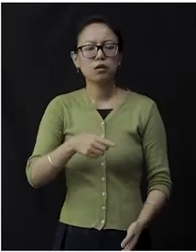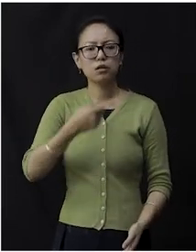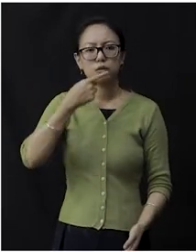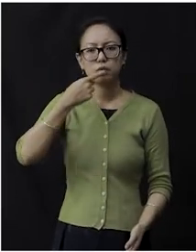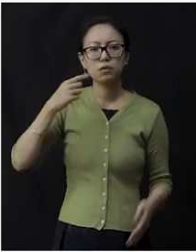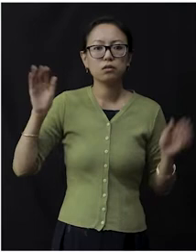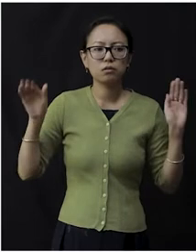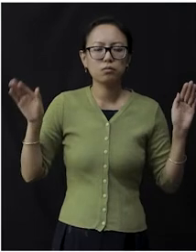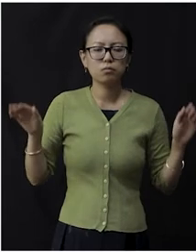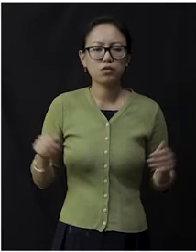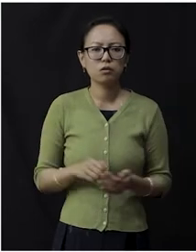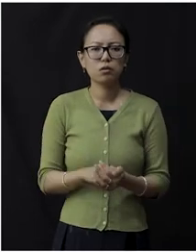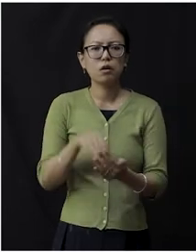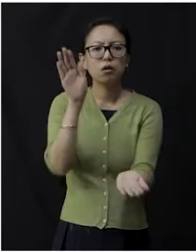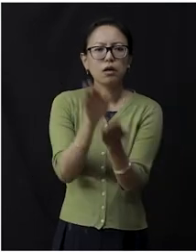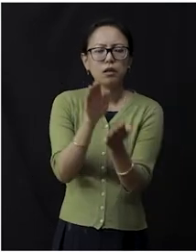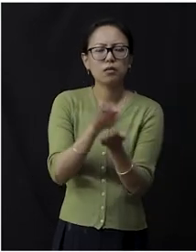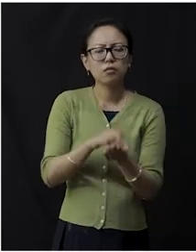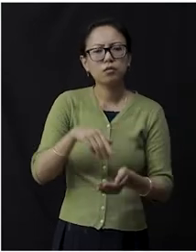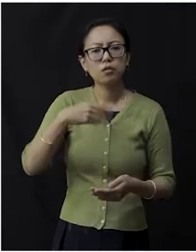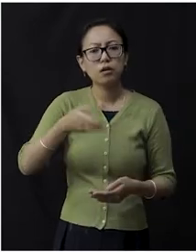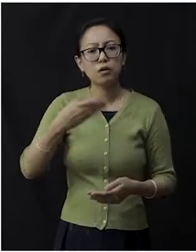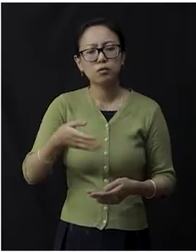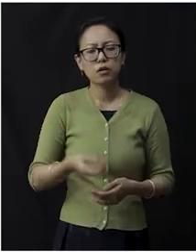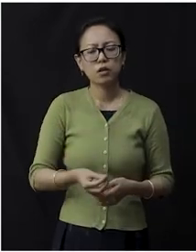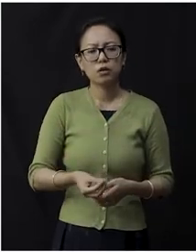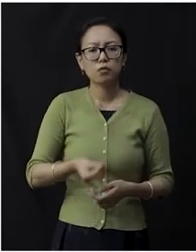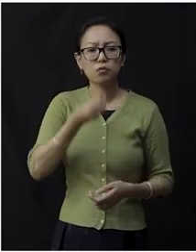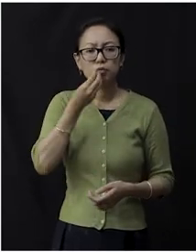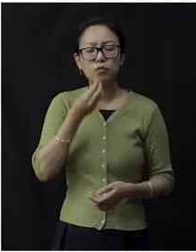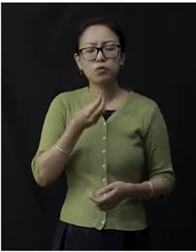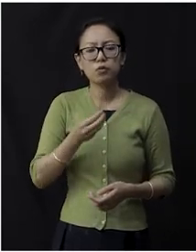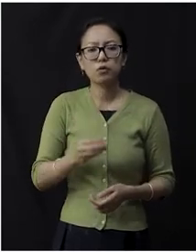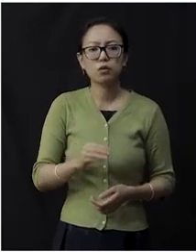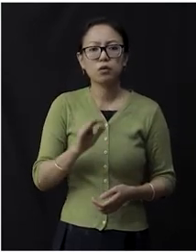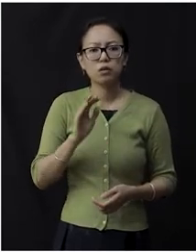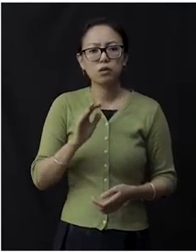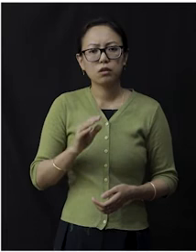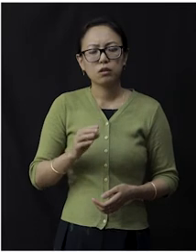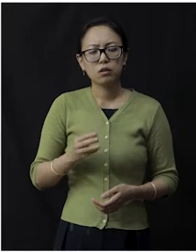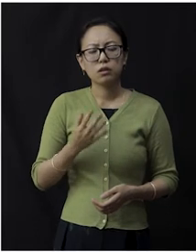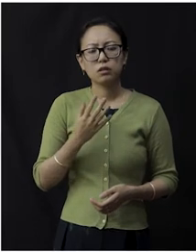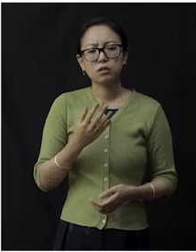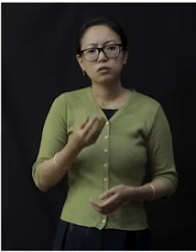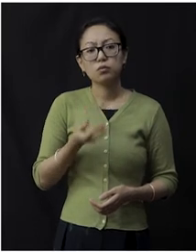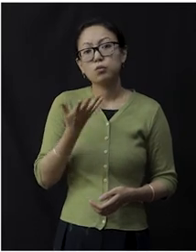or she's going to be just ignoring and saying, ah, what kind of a question is this? So let's find